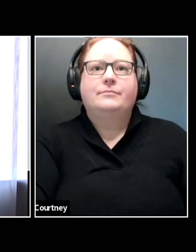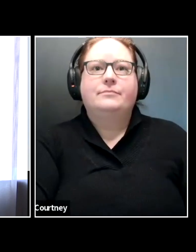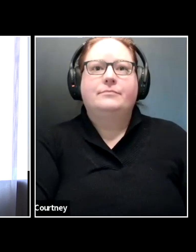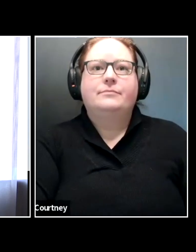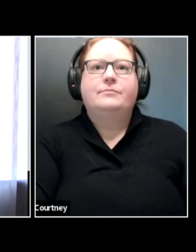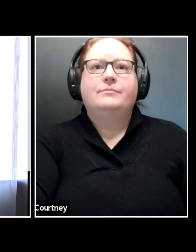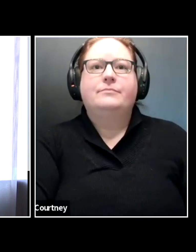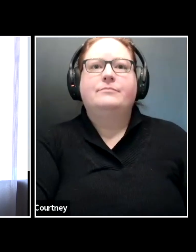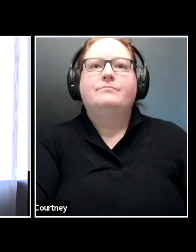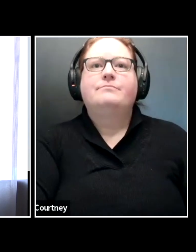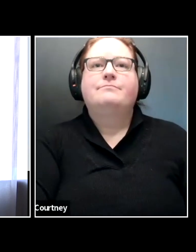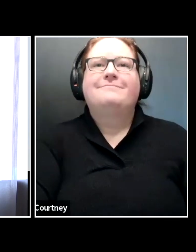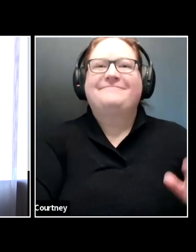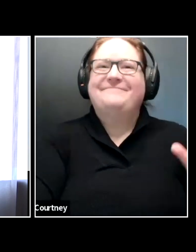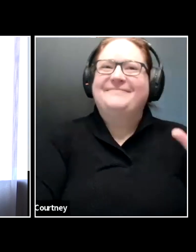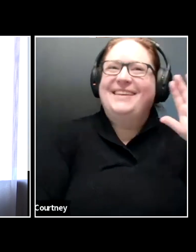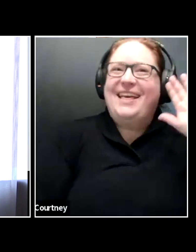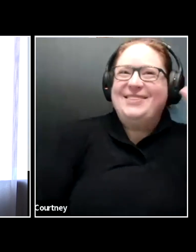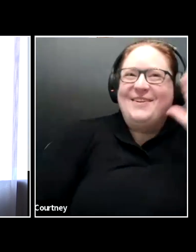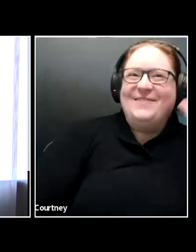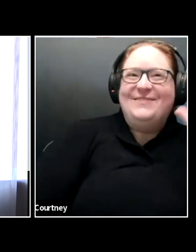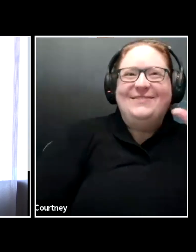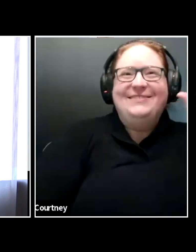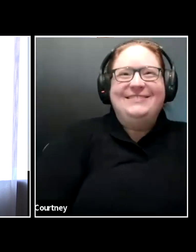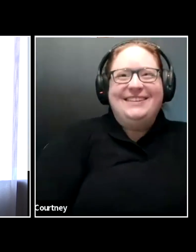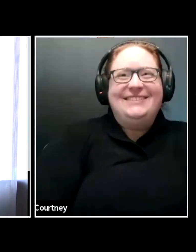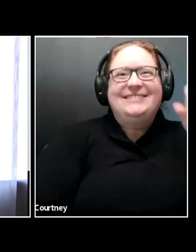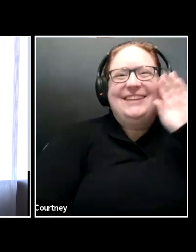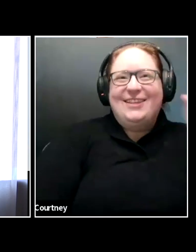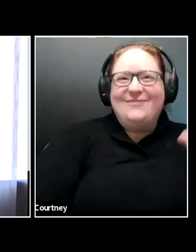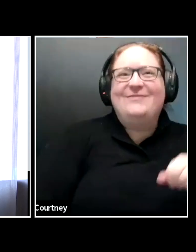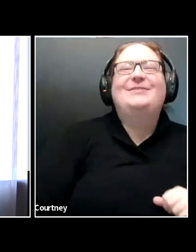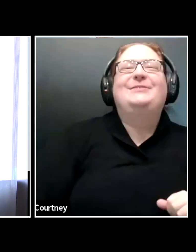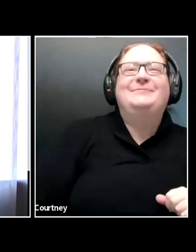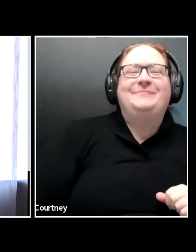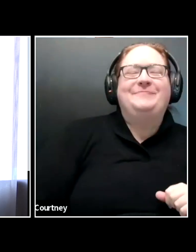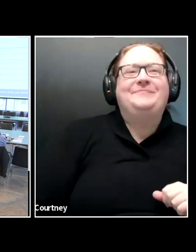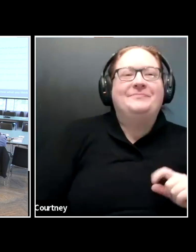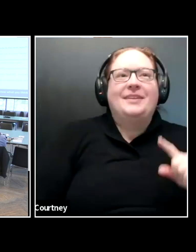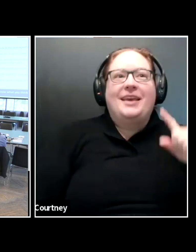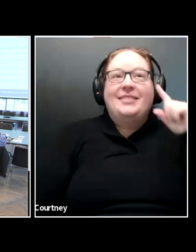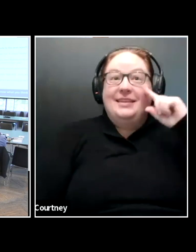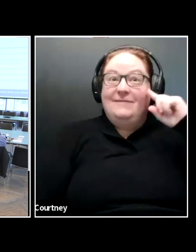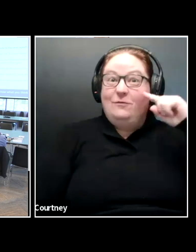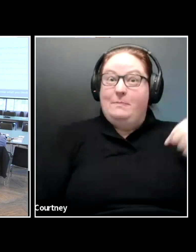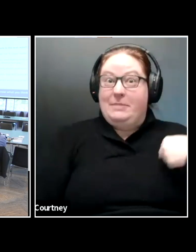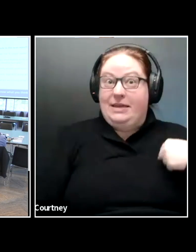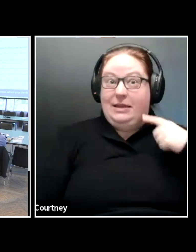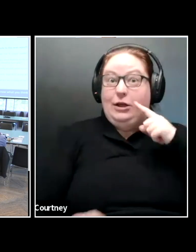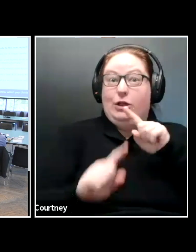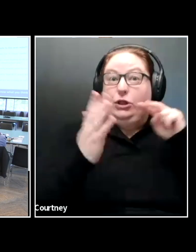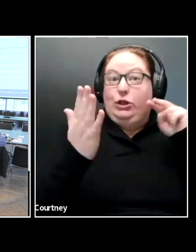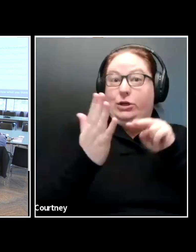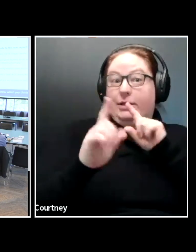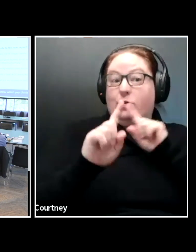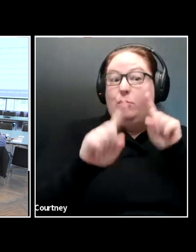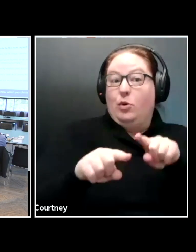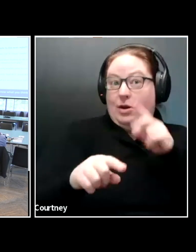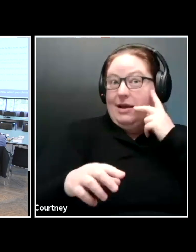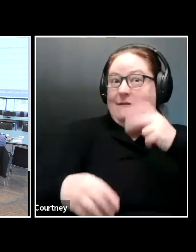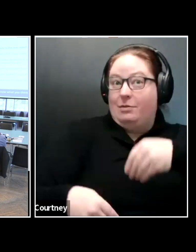Mary, we've traded emails. Hello. Yes, hello. I think for me, looking at the report, I've got it pulled up on here and seeing it on the screen. Cool,